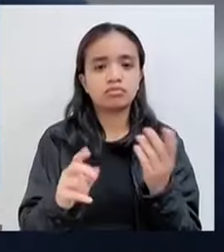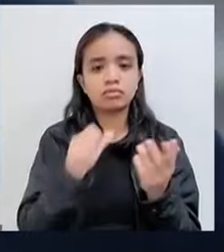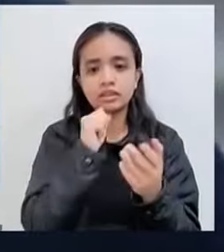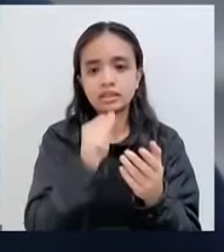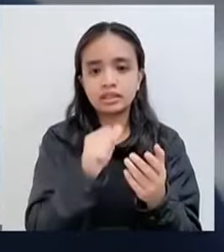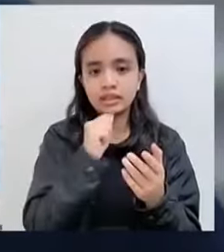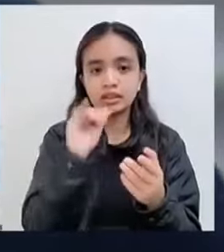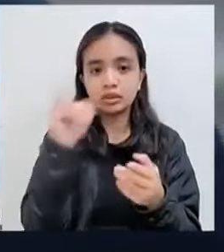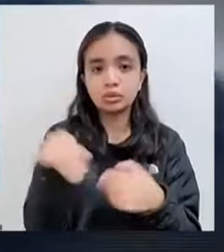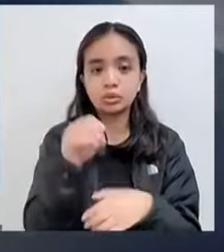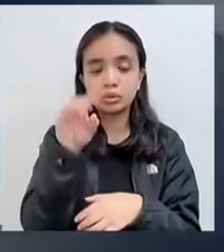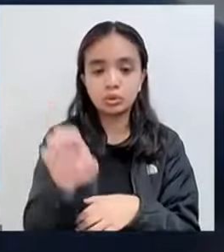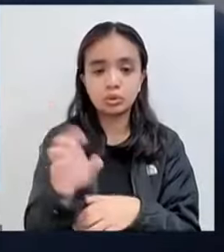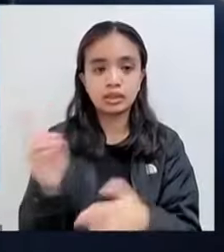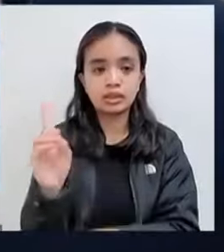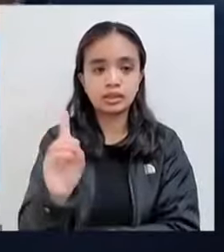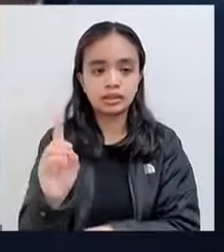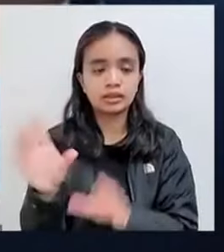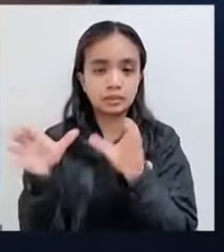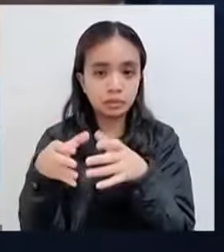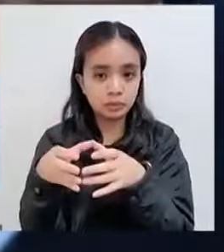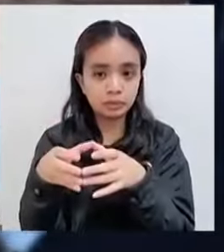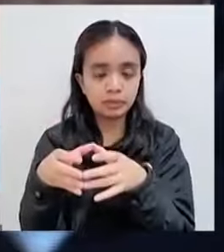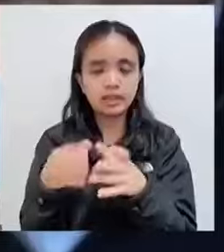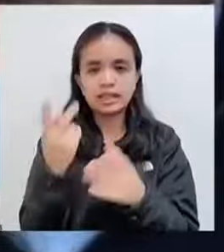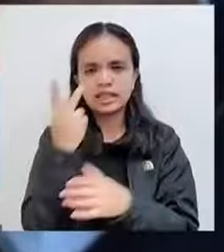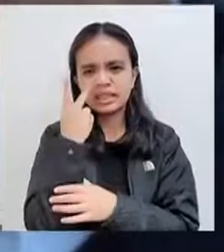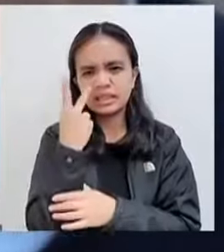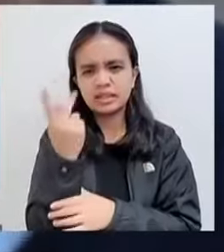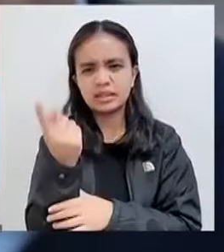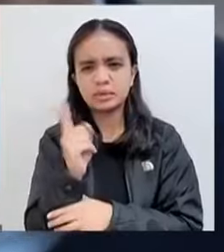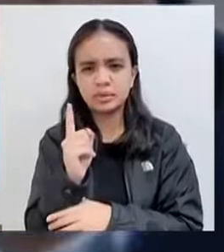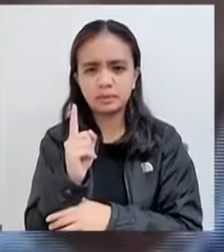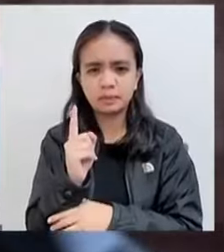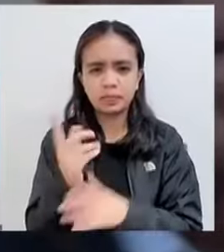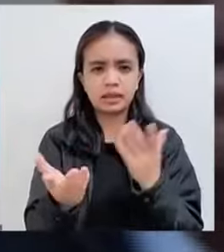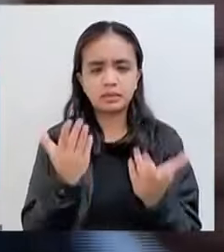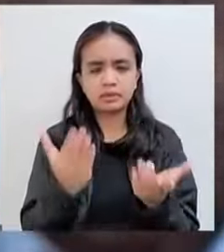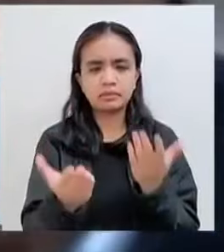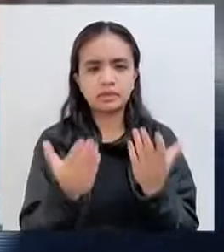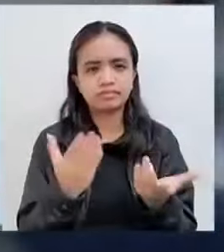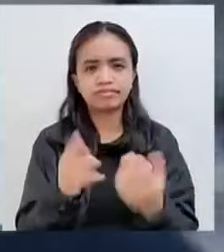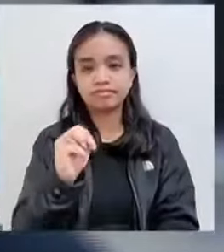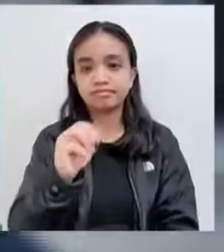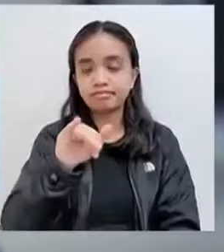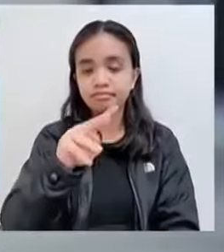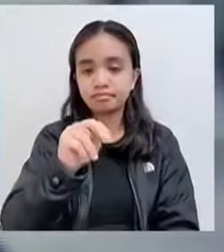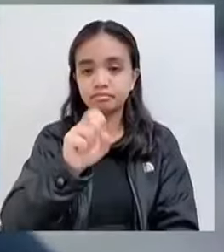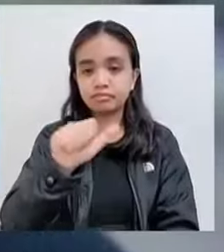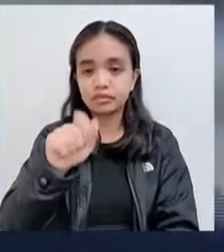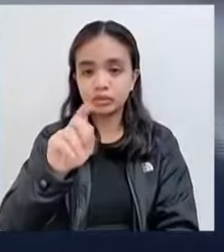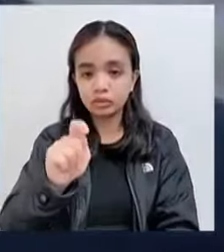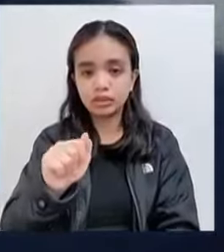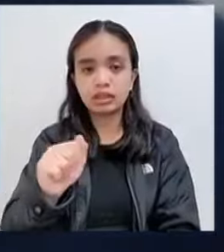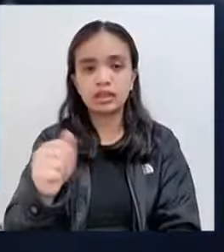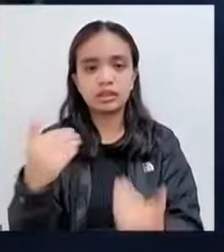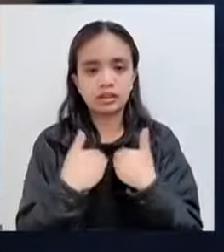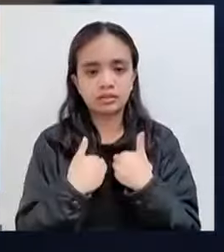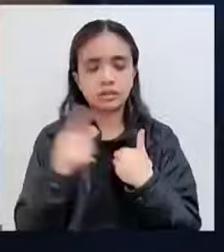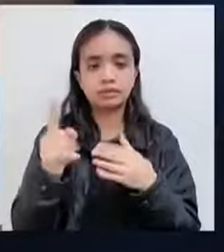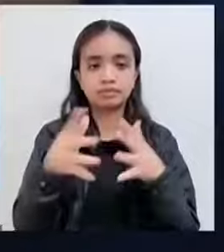Democratic primary. And it appears that effort carried over to Minnesota, which has a large Somali American population